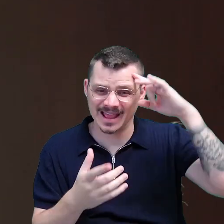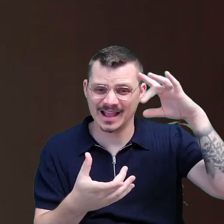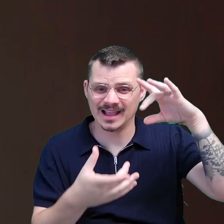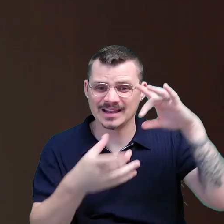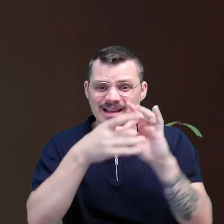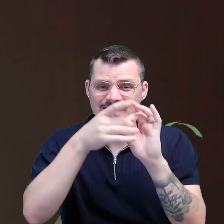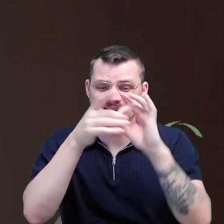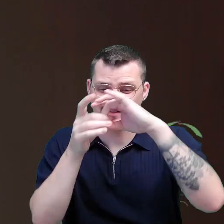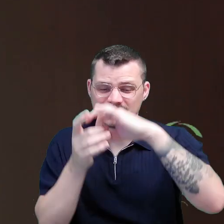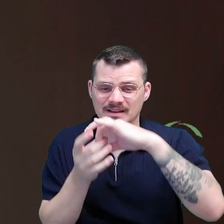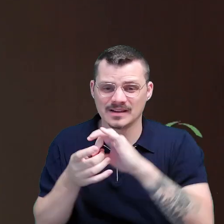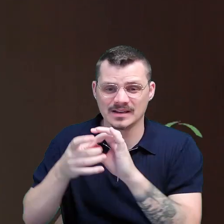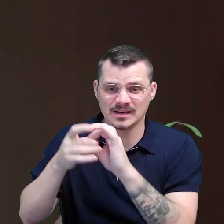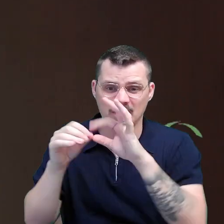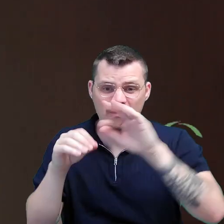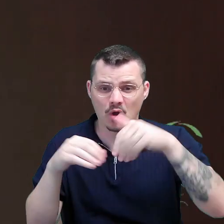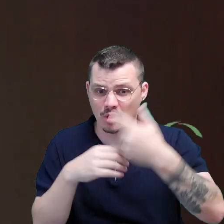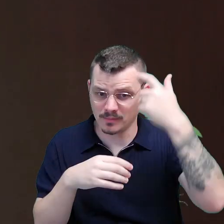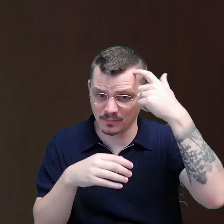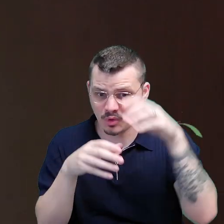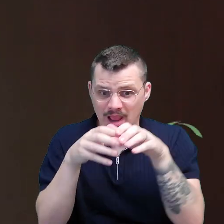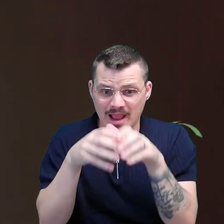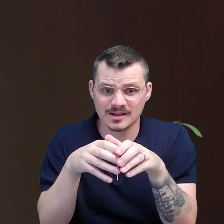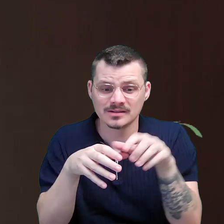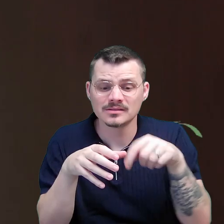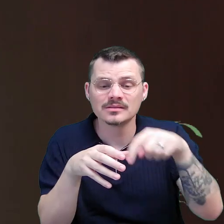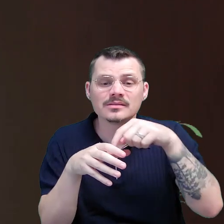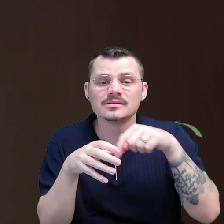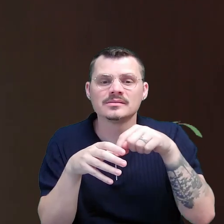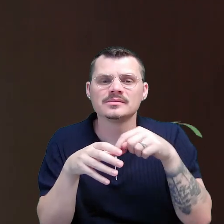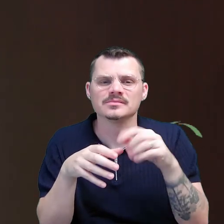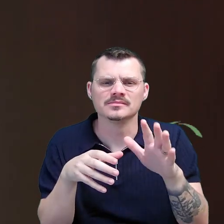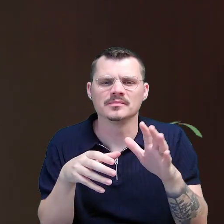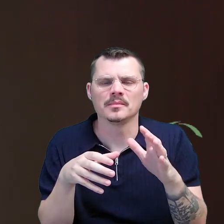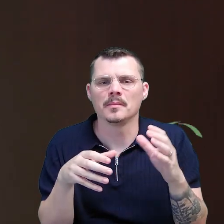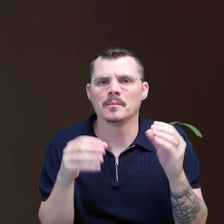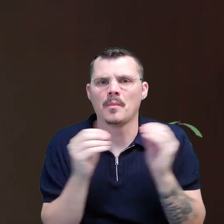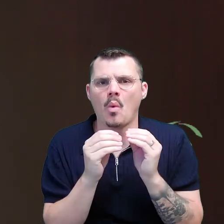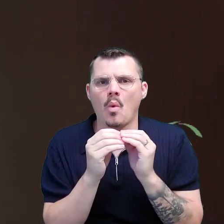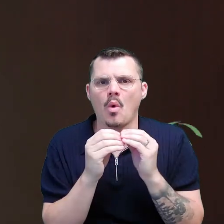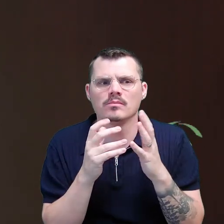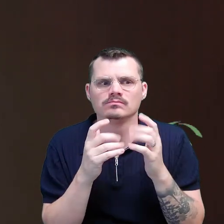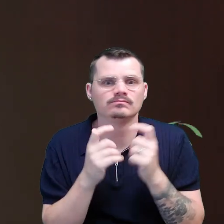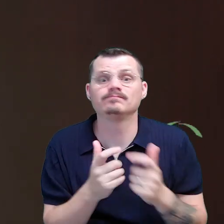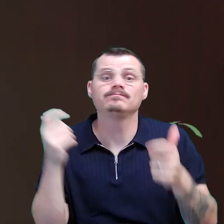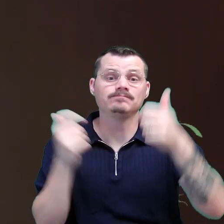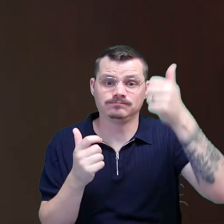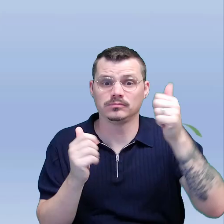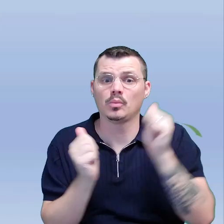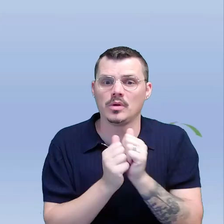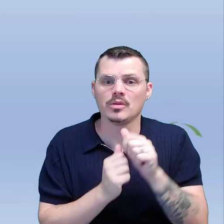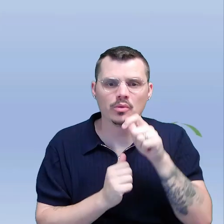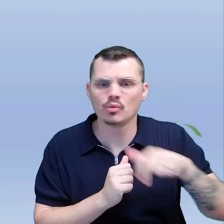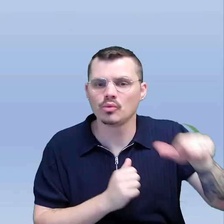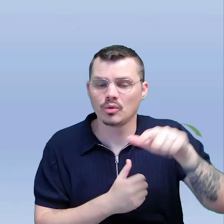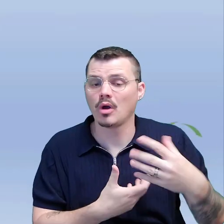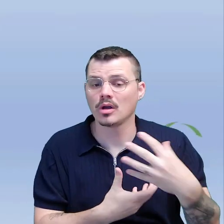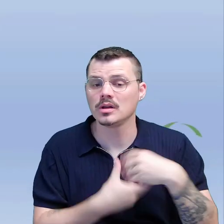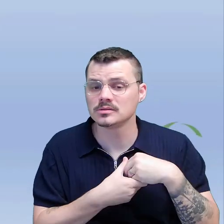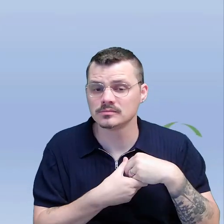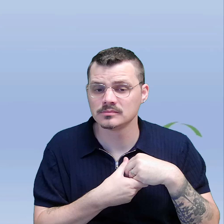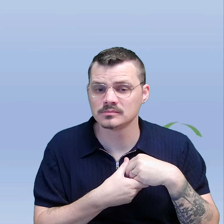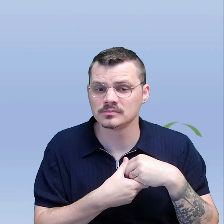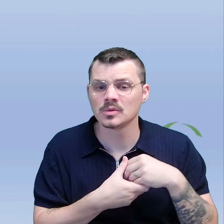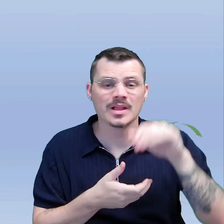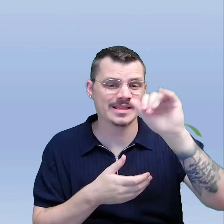connectivity between all the parts of the brain is much greater in people with autism. So